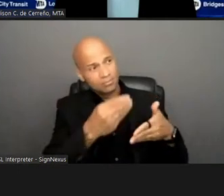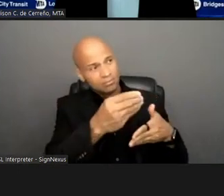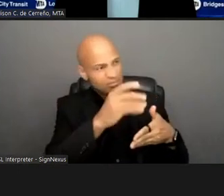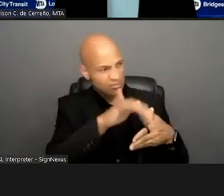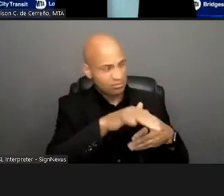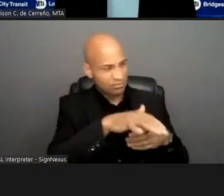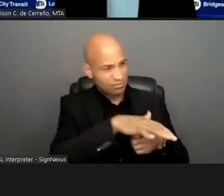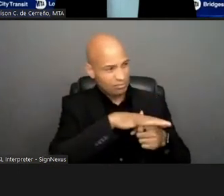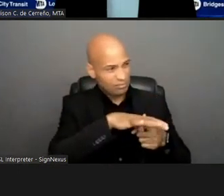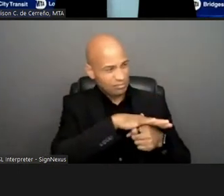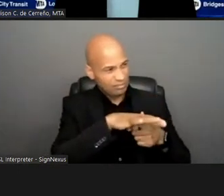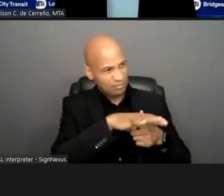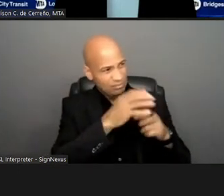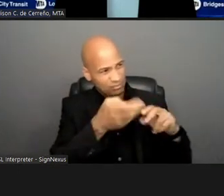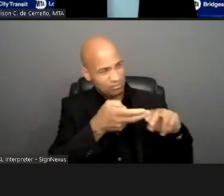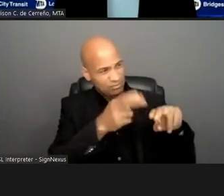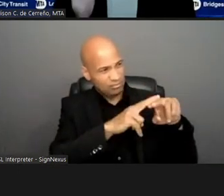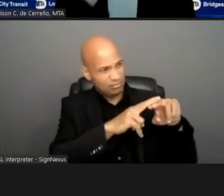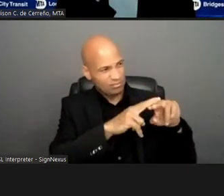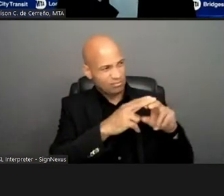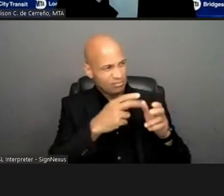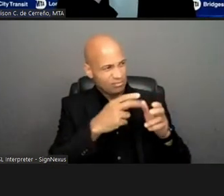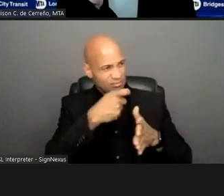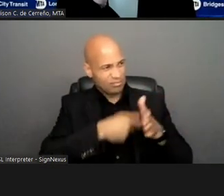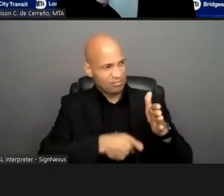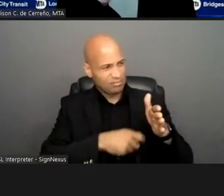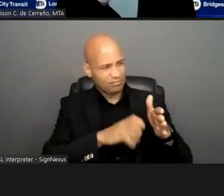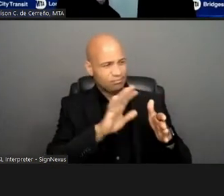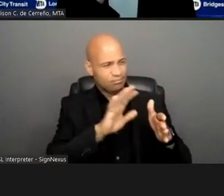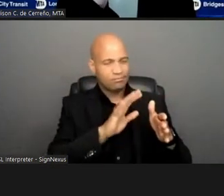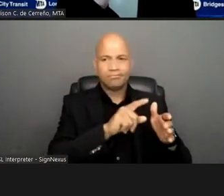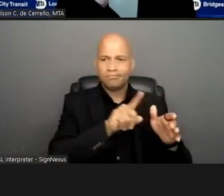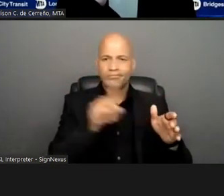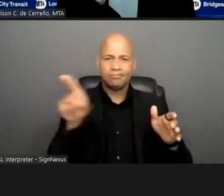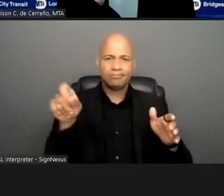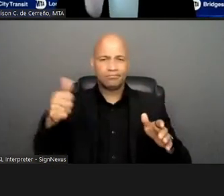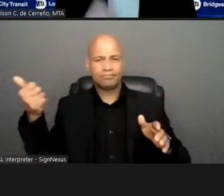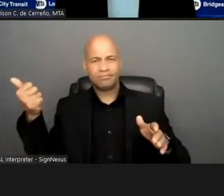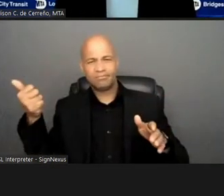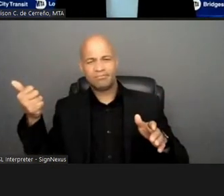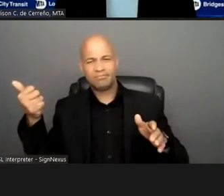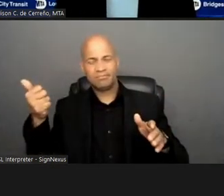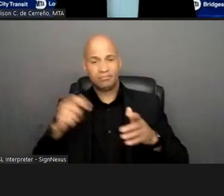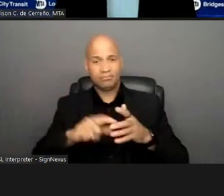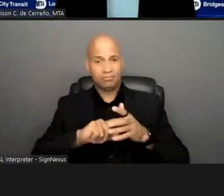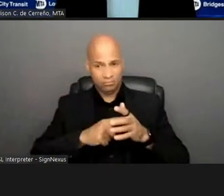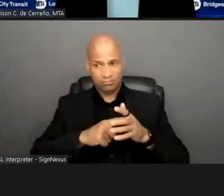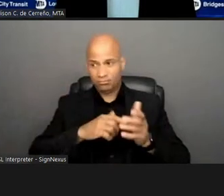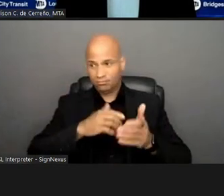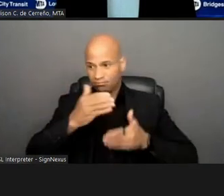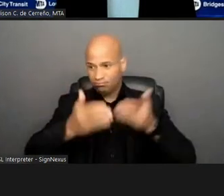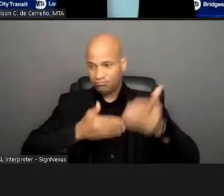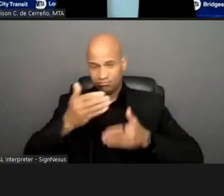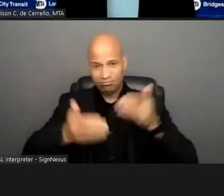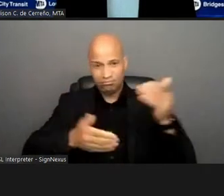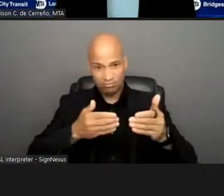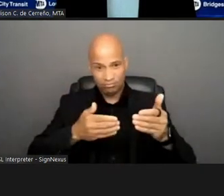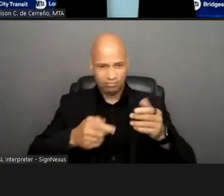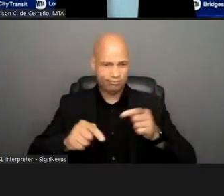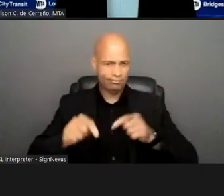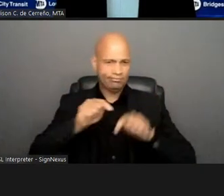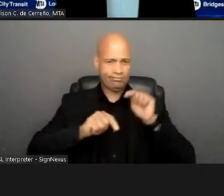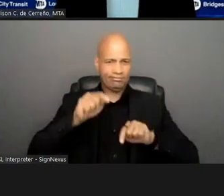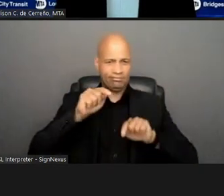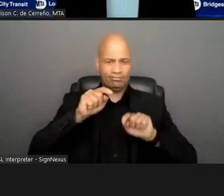within the zone is worth the extra total once this trend starts it will be impossible to reverse every product